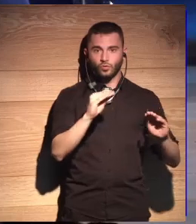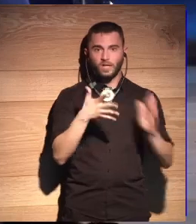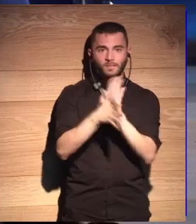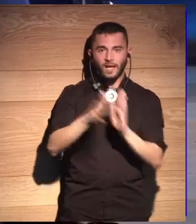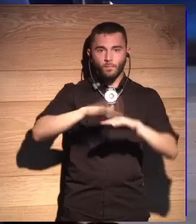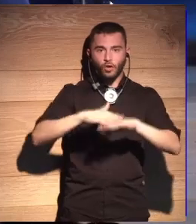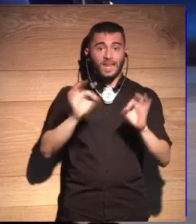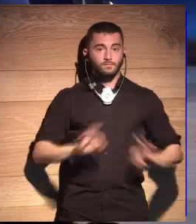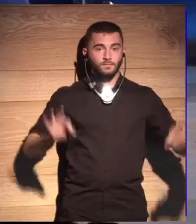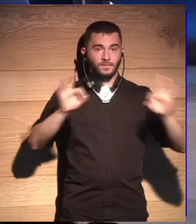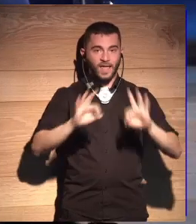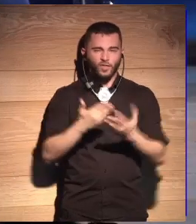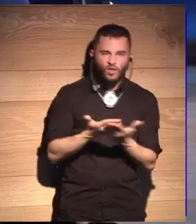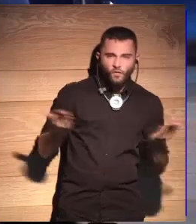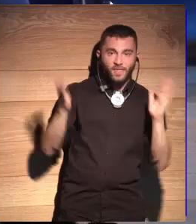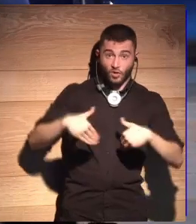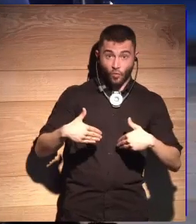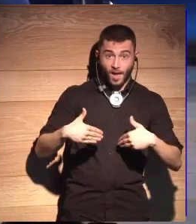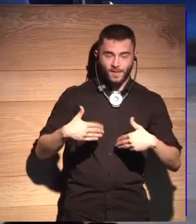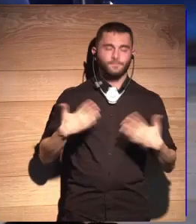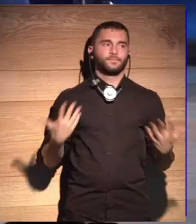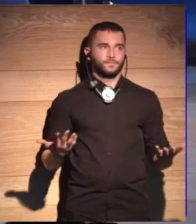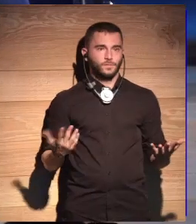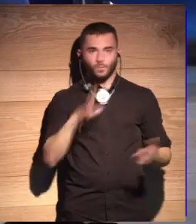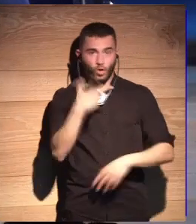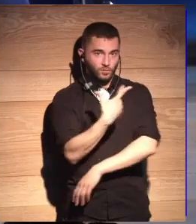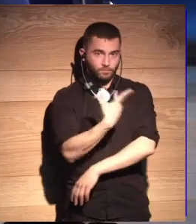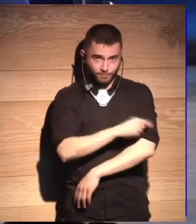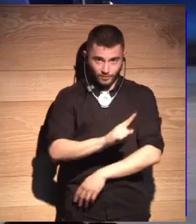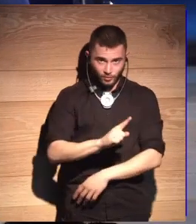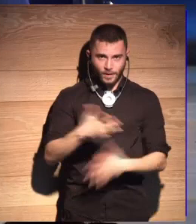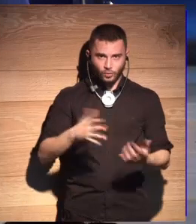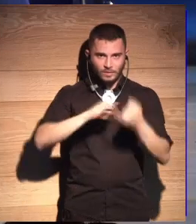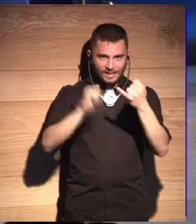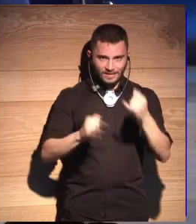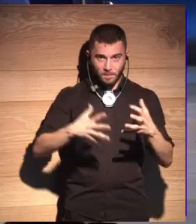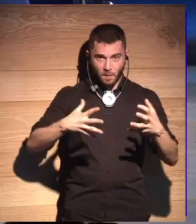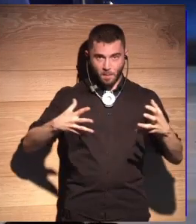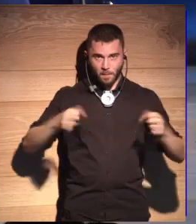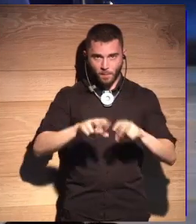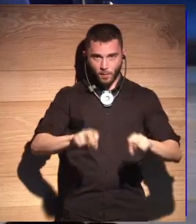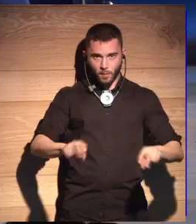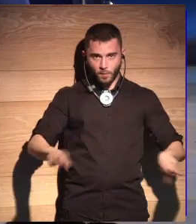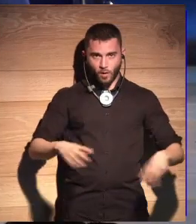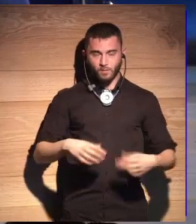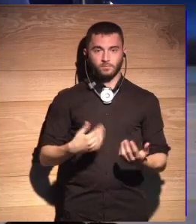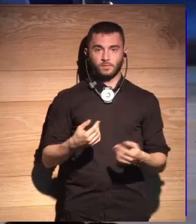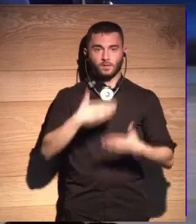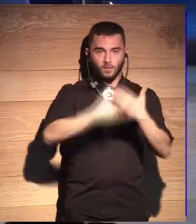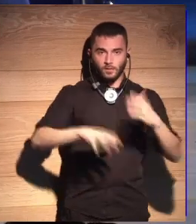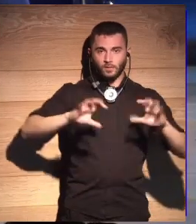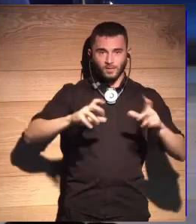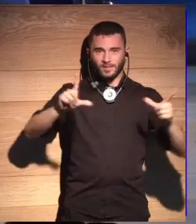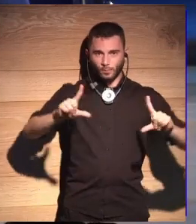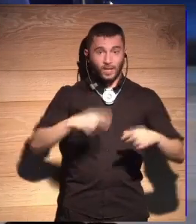broader political, a broader crisis in our politics and our media. Now, that doesn't exactly how you